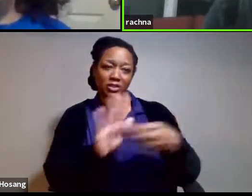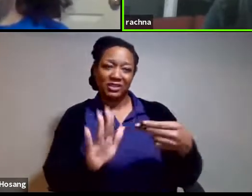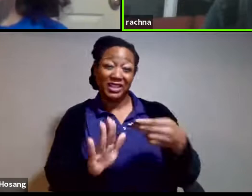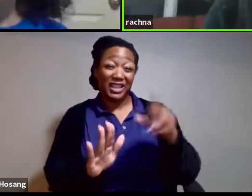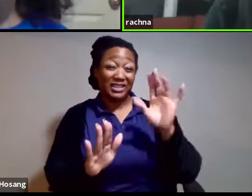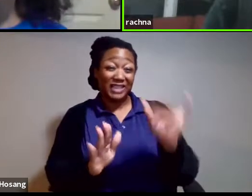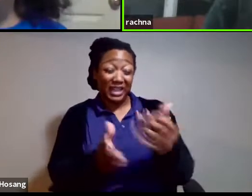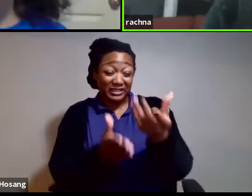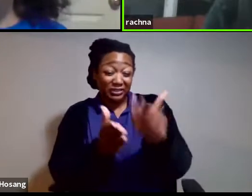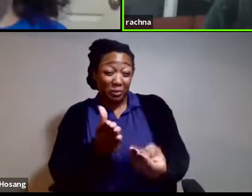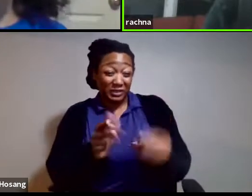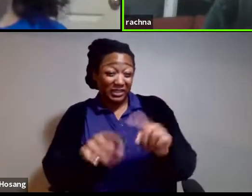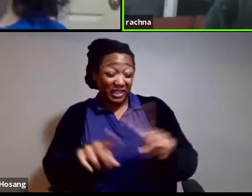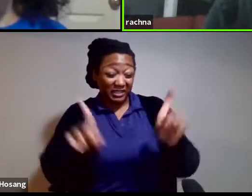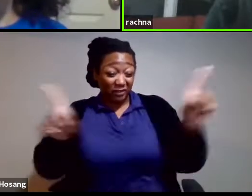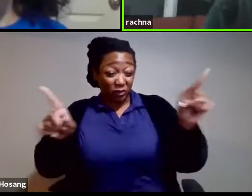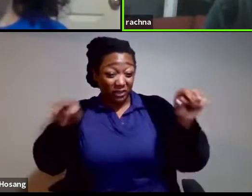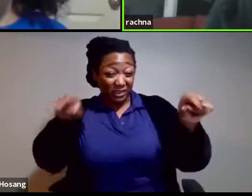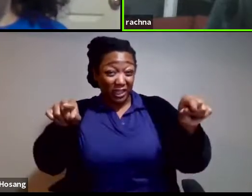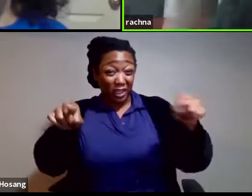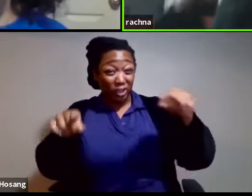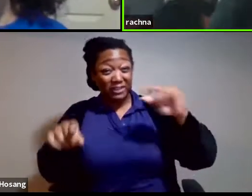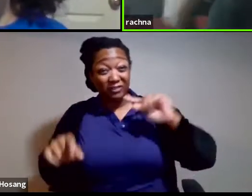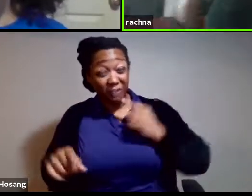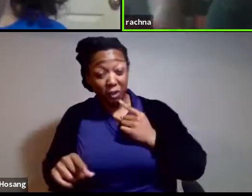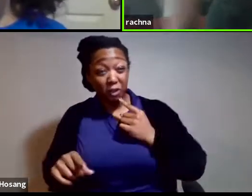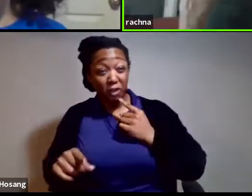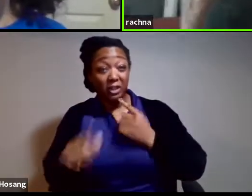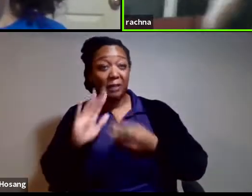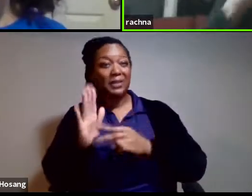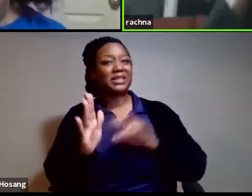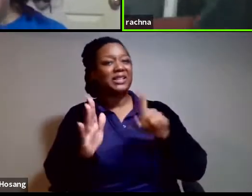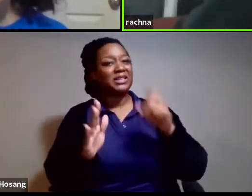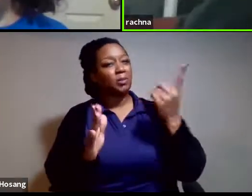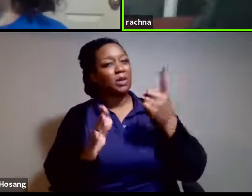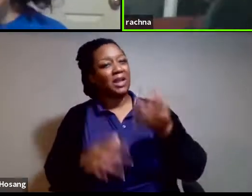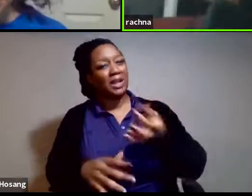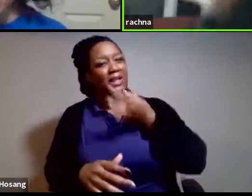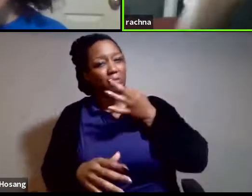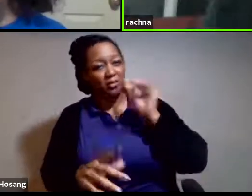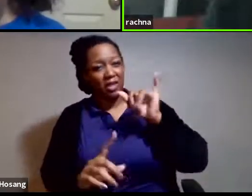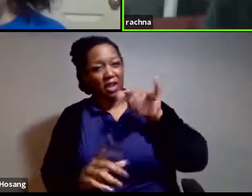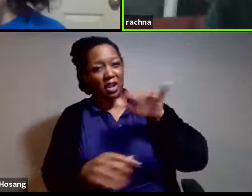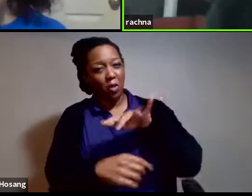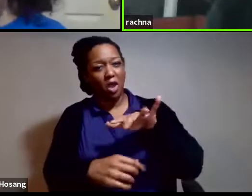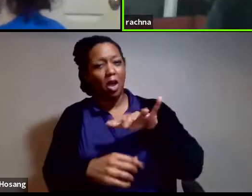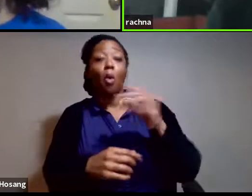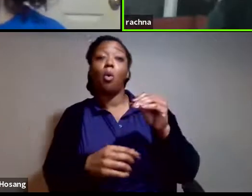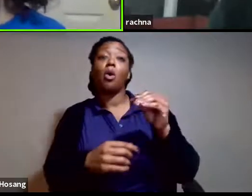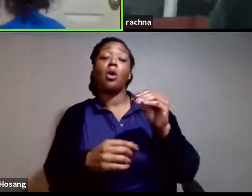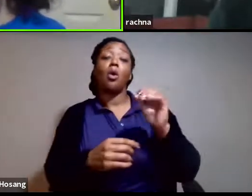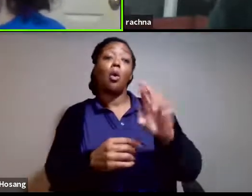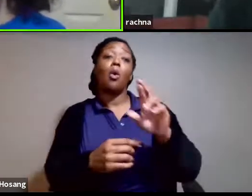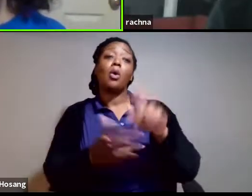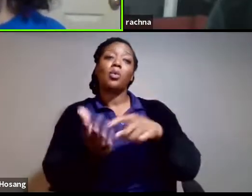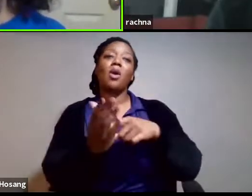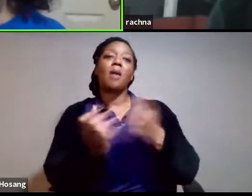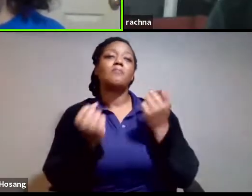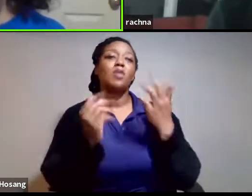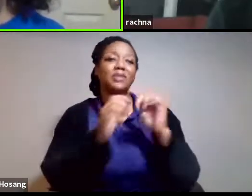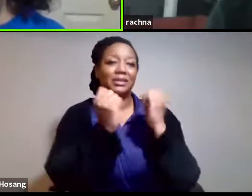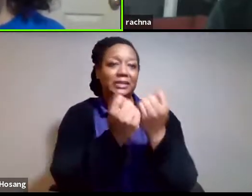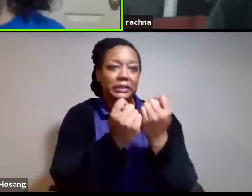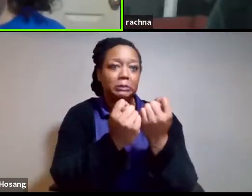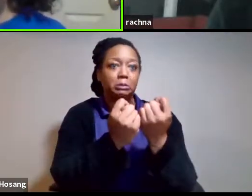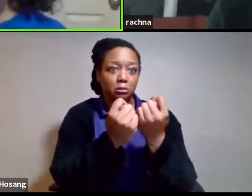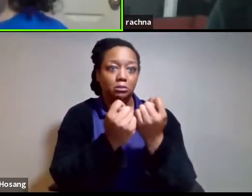someone who's an expert in that area and maybe also a multi-team approach would be important. Probably working